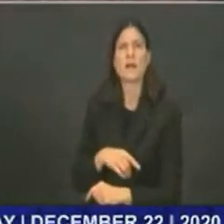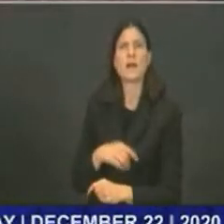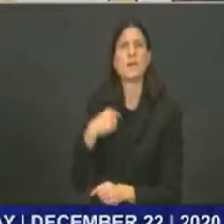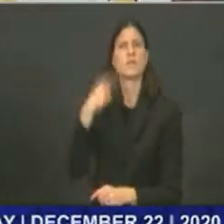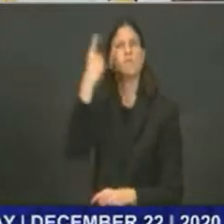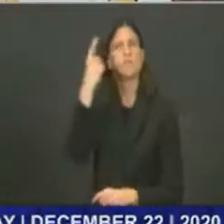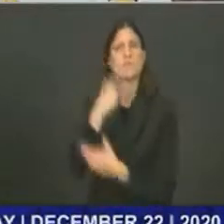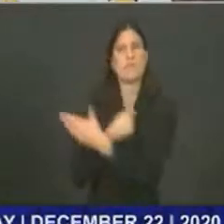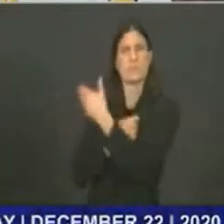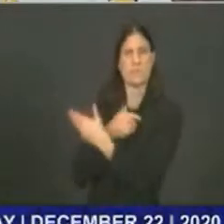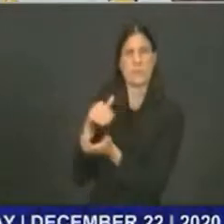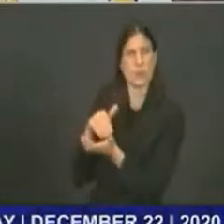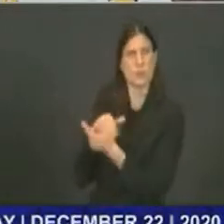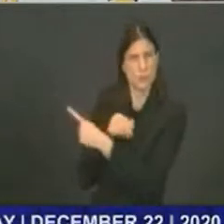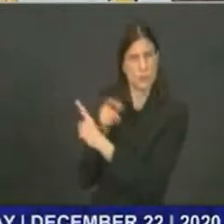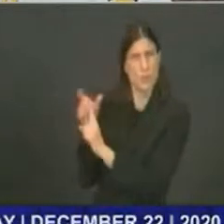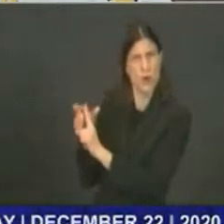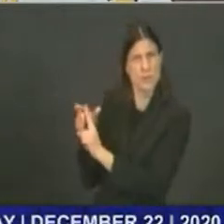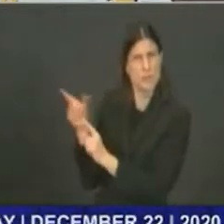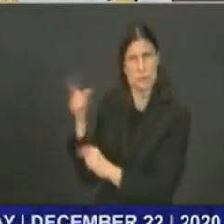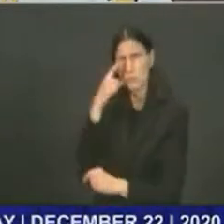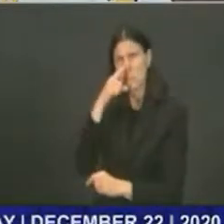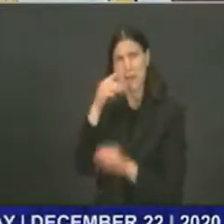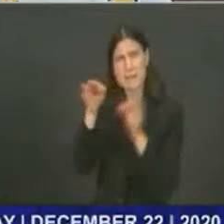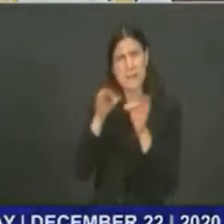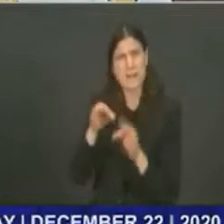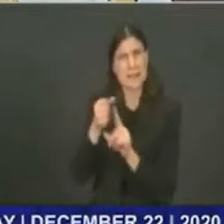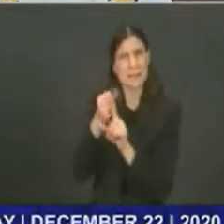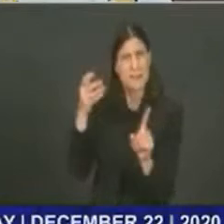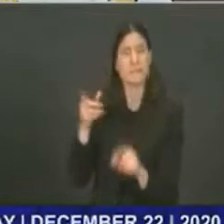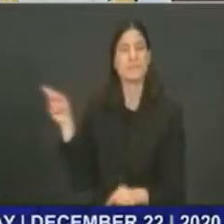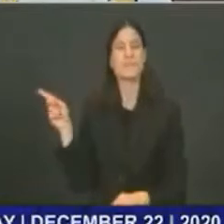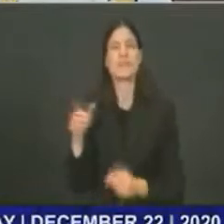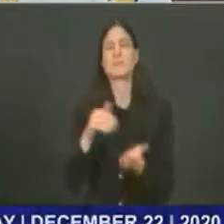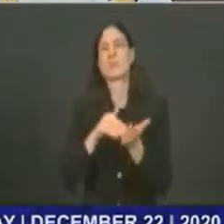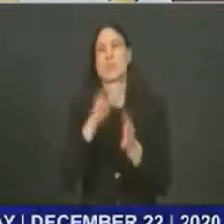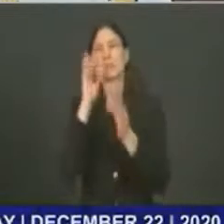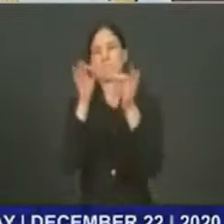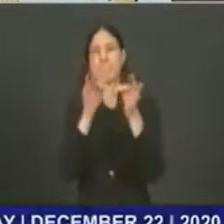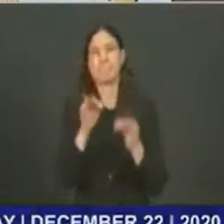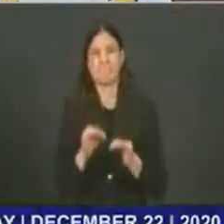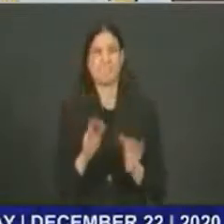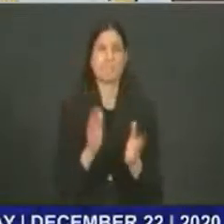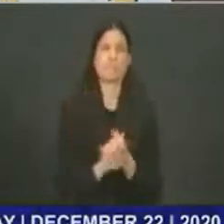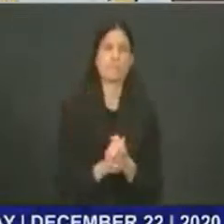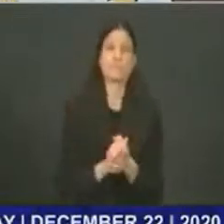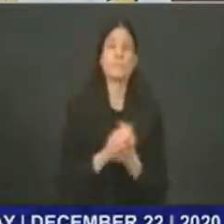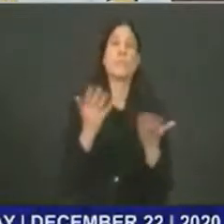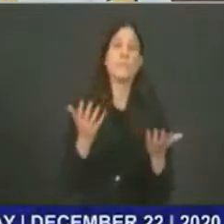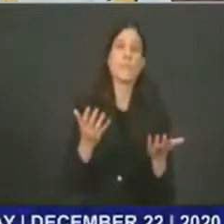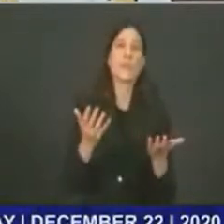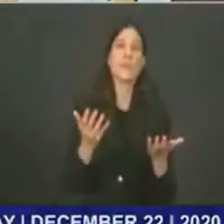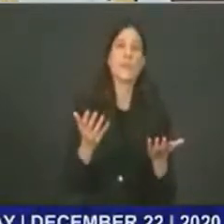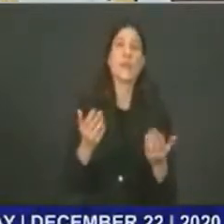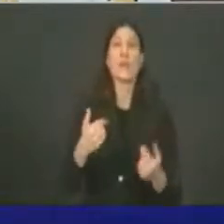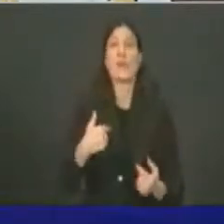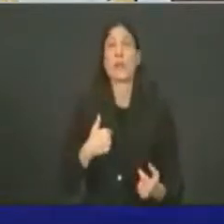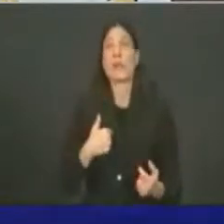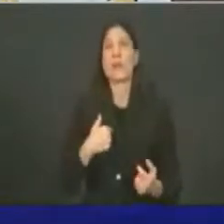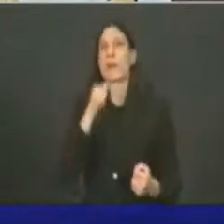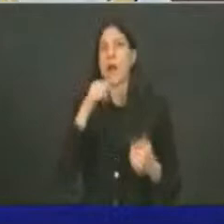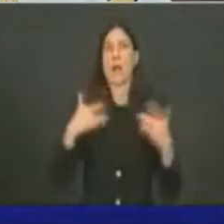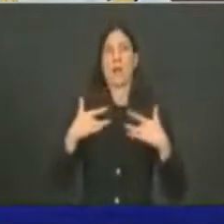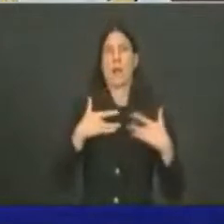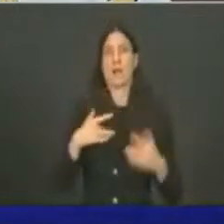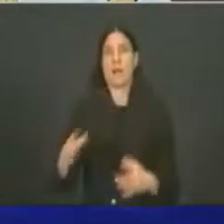wasn't necessarily nerve-wracking. It's definitely equipping, so to speak, to have the information and